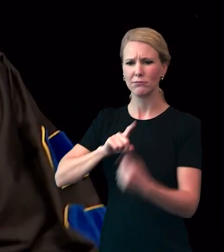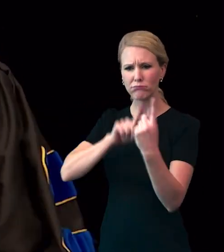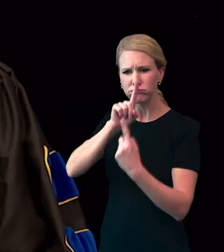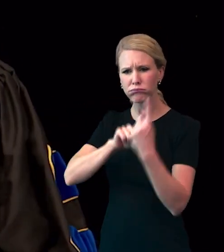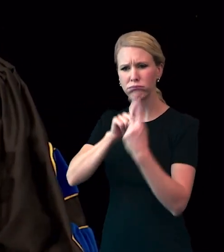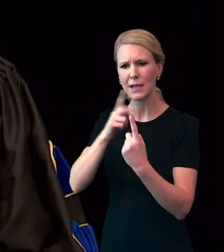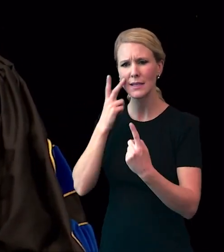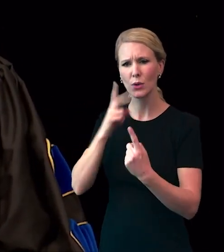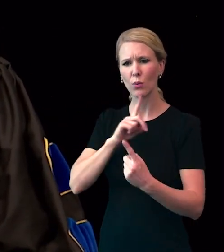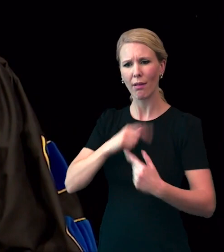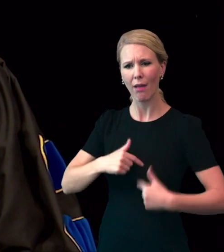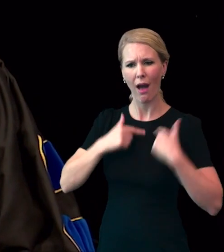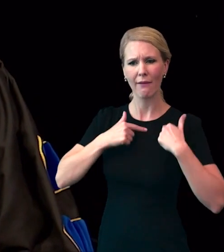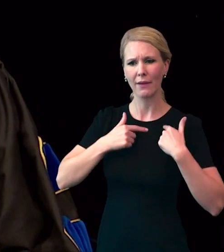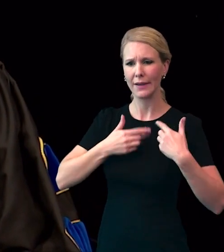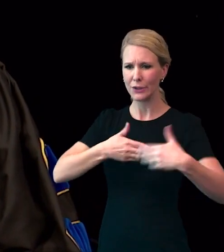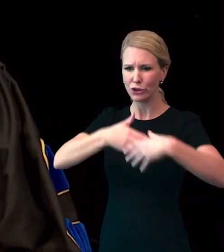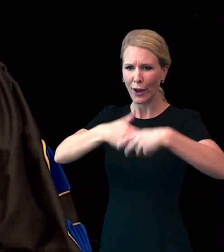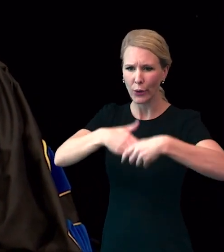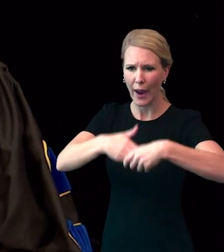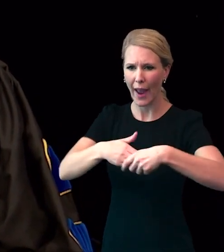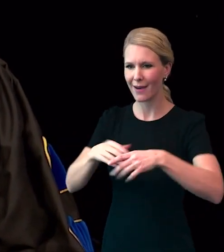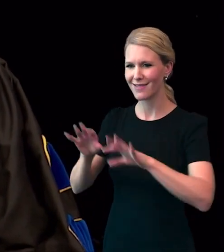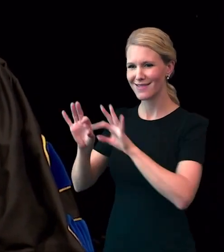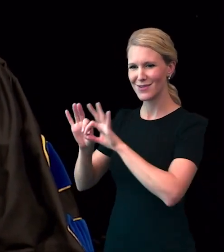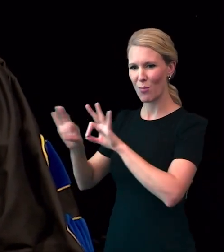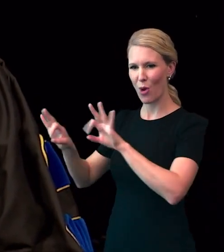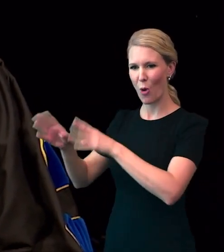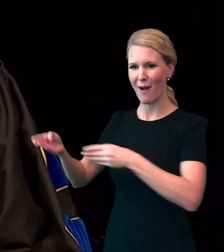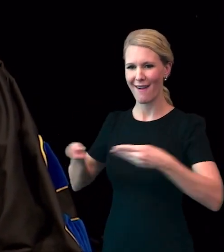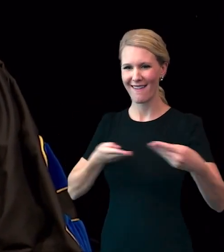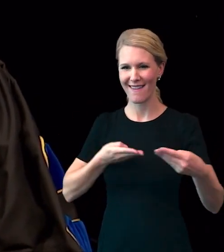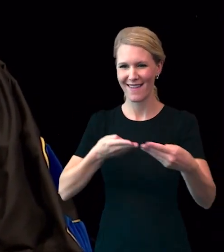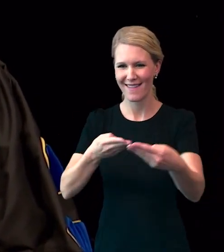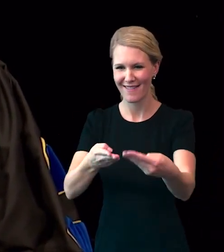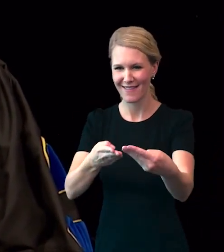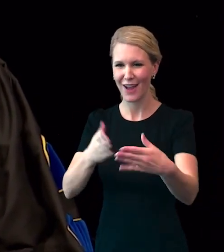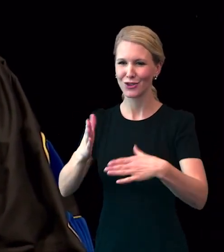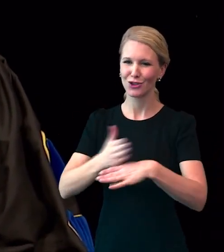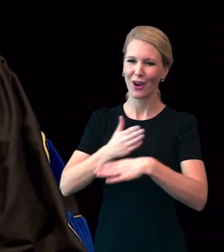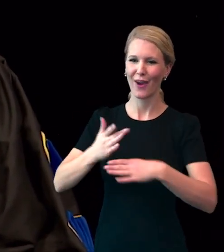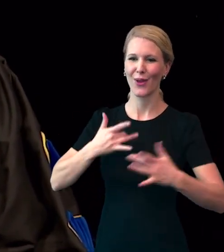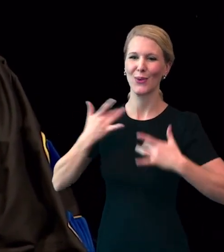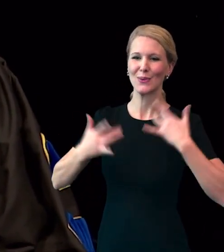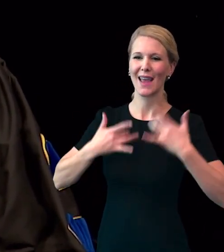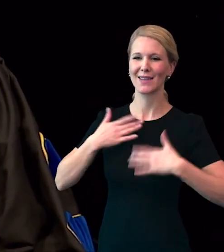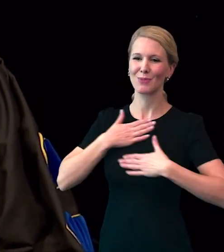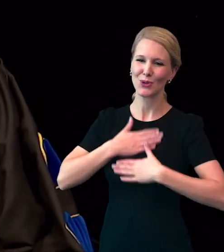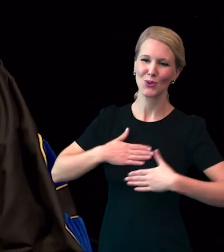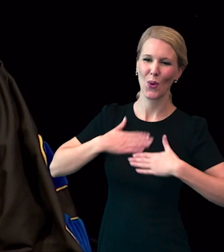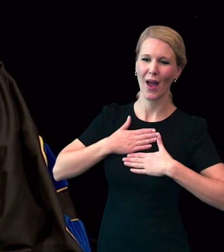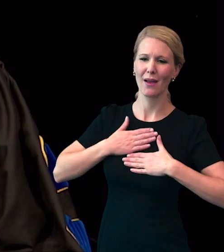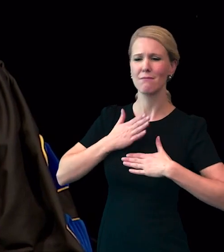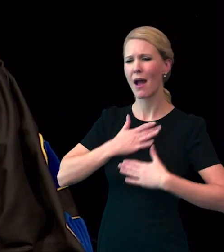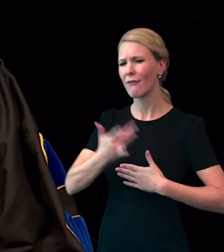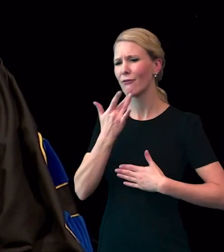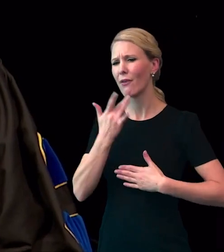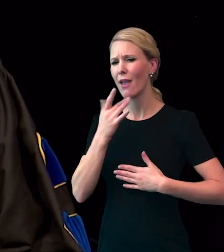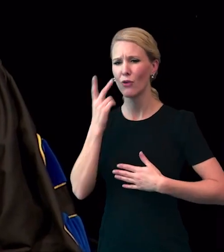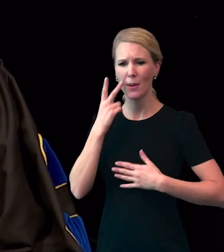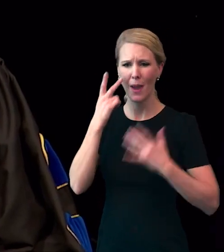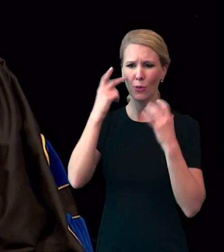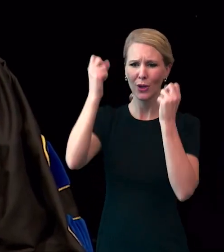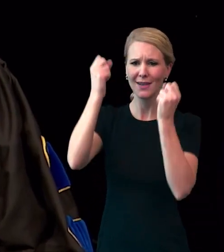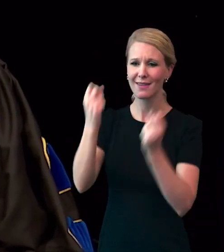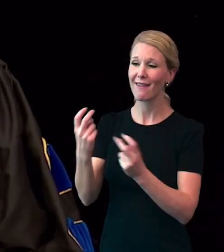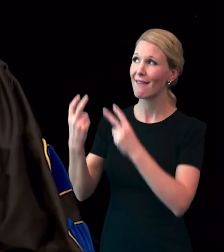your diploma, and share your enthusiasm and joy as you celebrate this milestone. Many of my happiest memories as the graduate